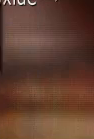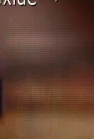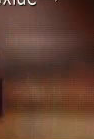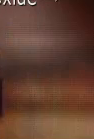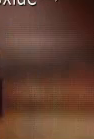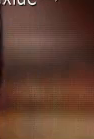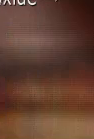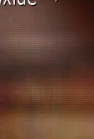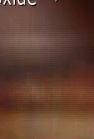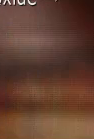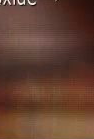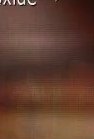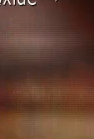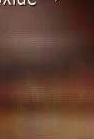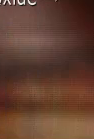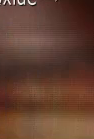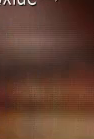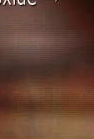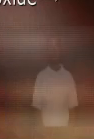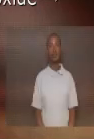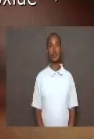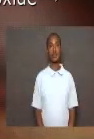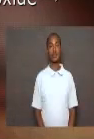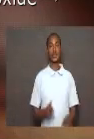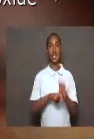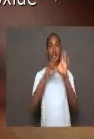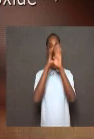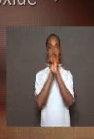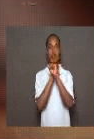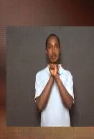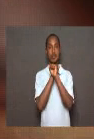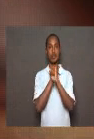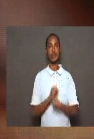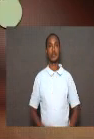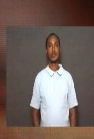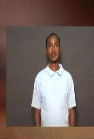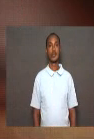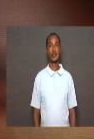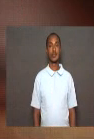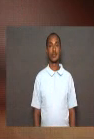Time's up.